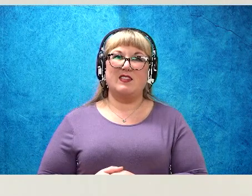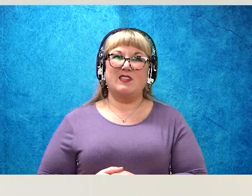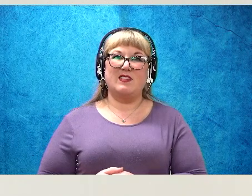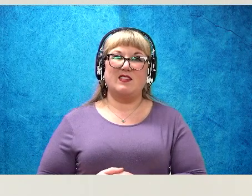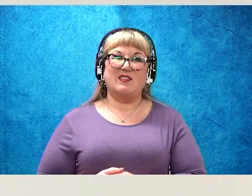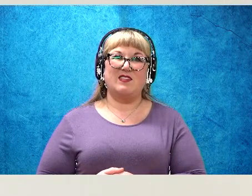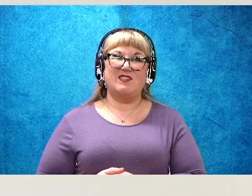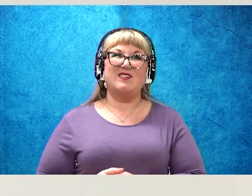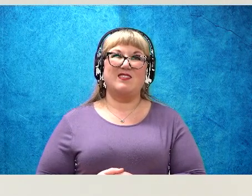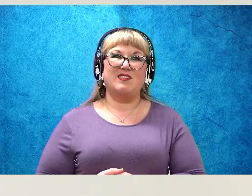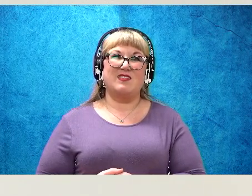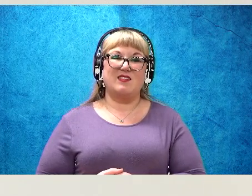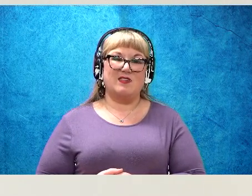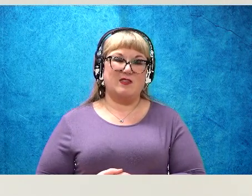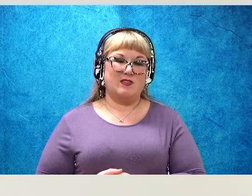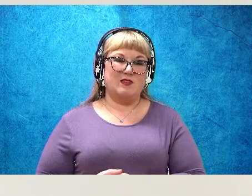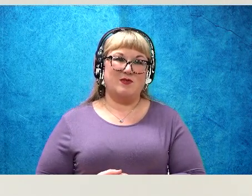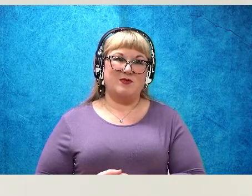6.